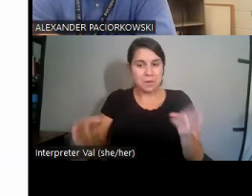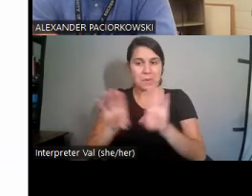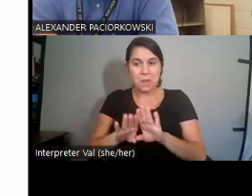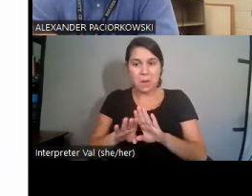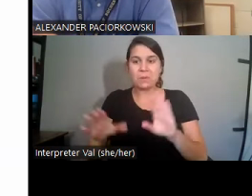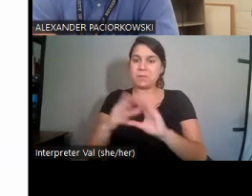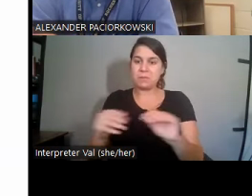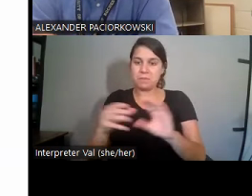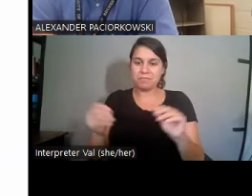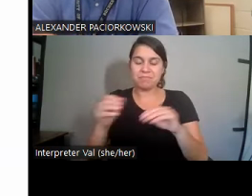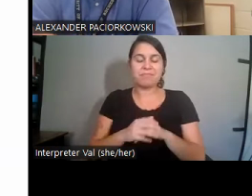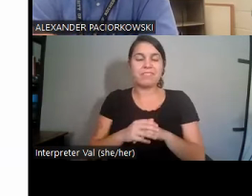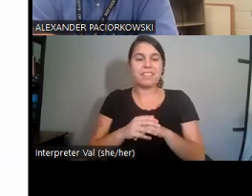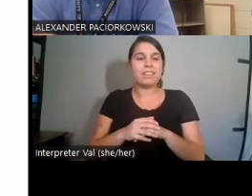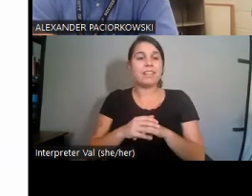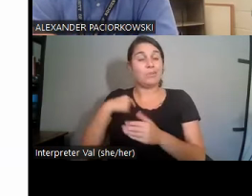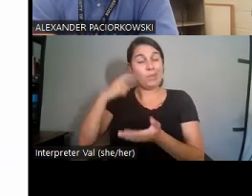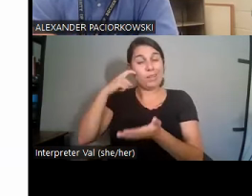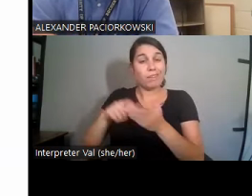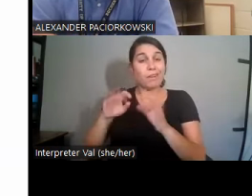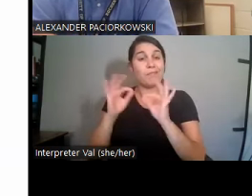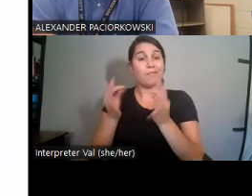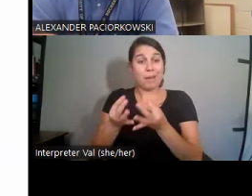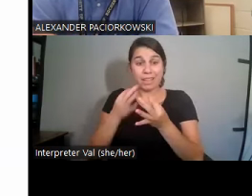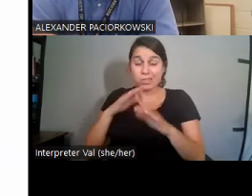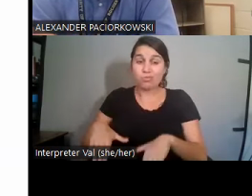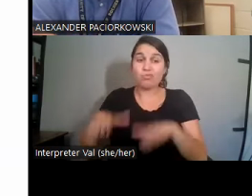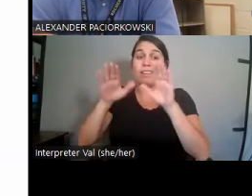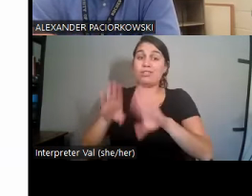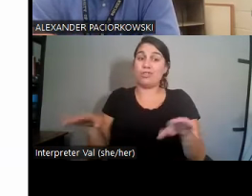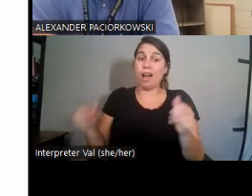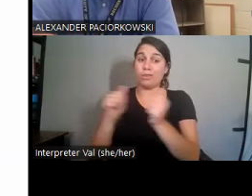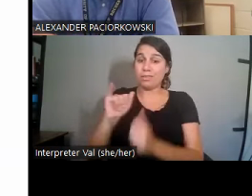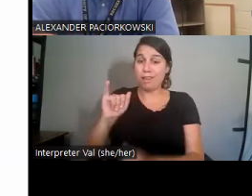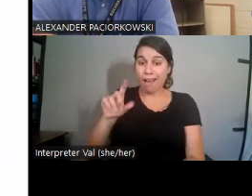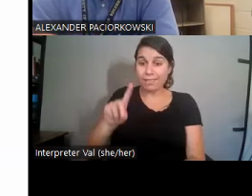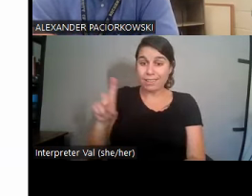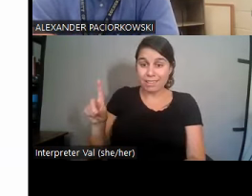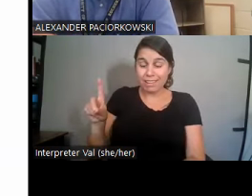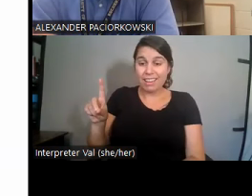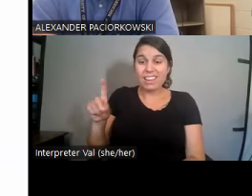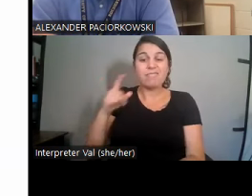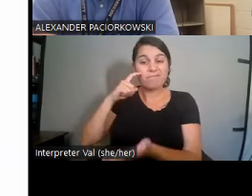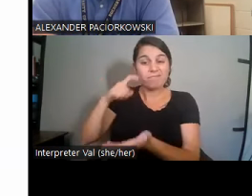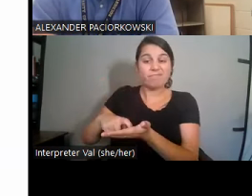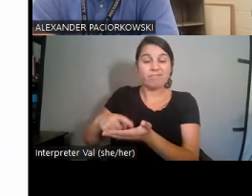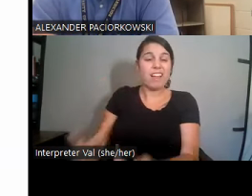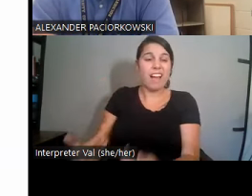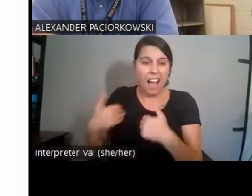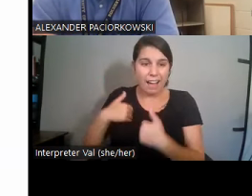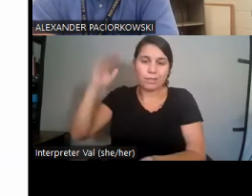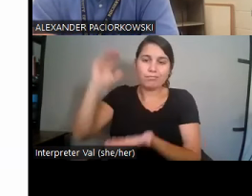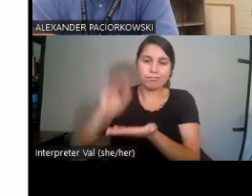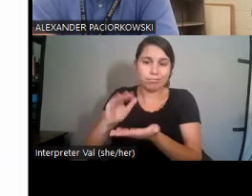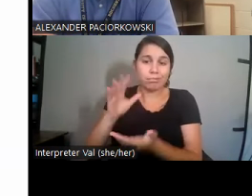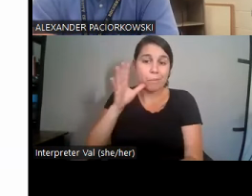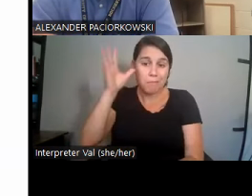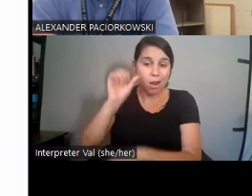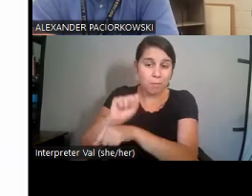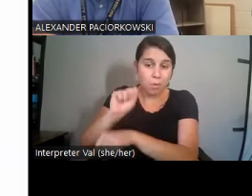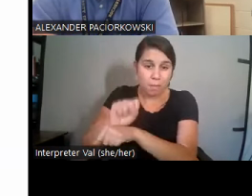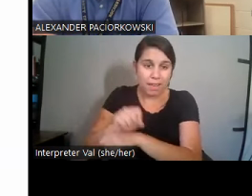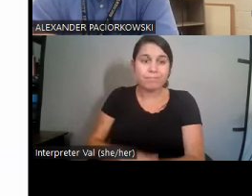we found that families raising a child with a developmental diagnosis experience overall a decrease in parental employment. There is also